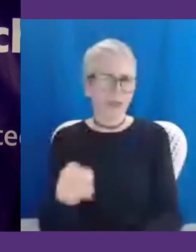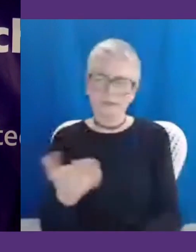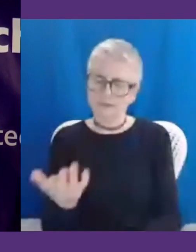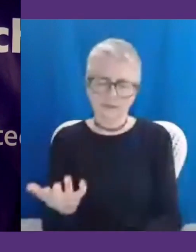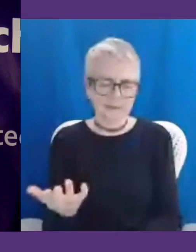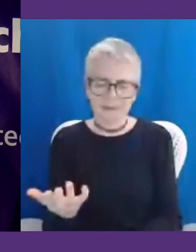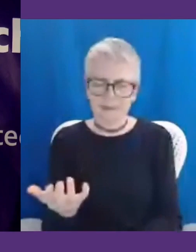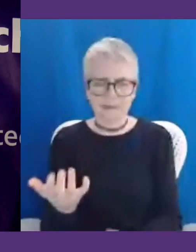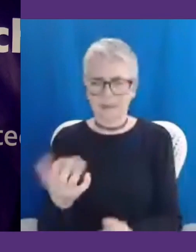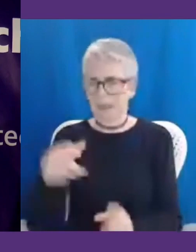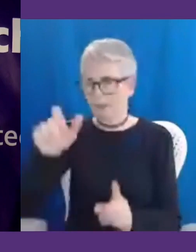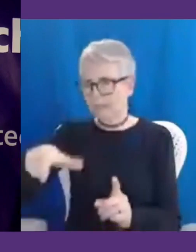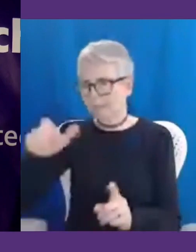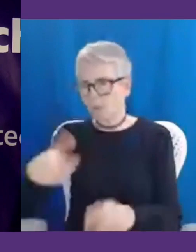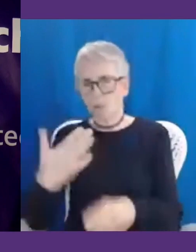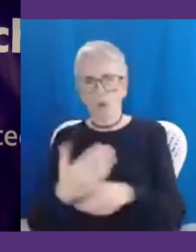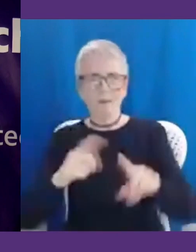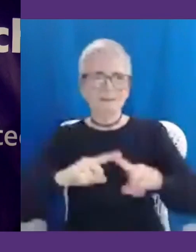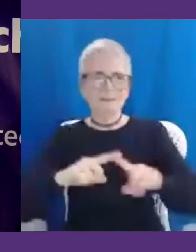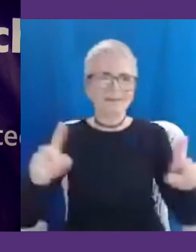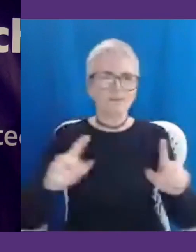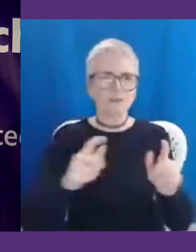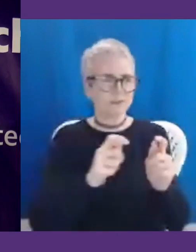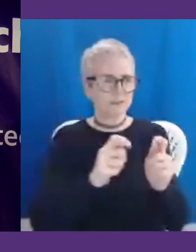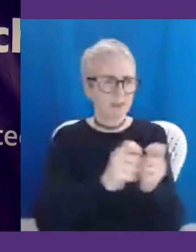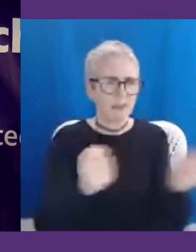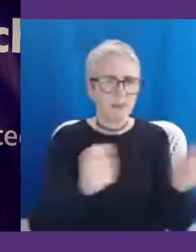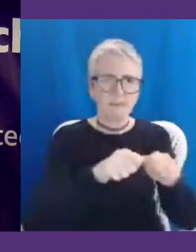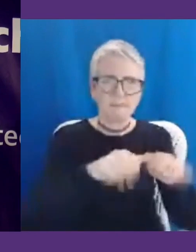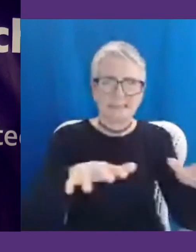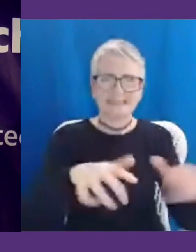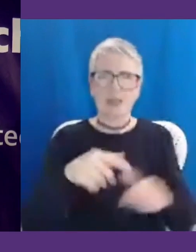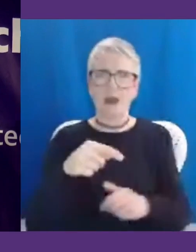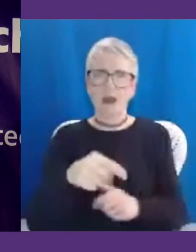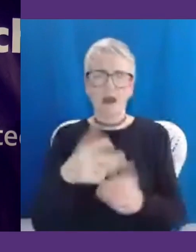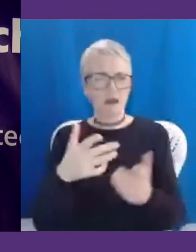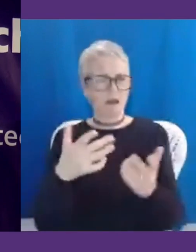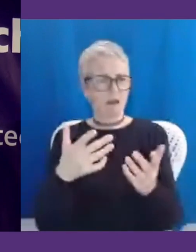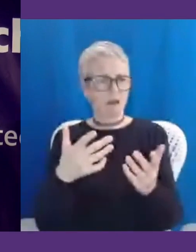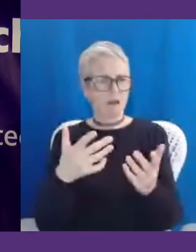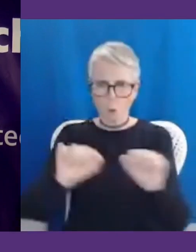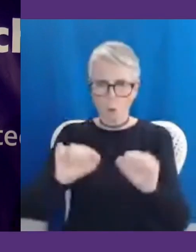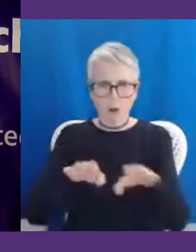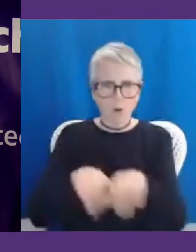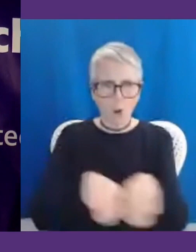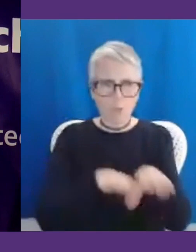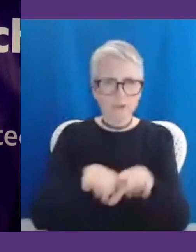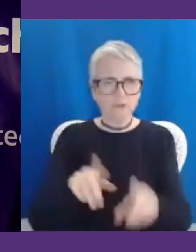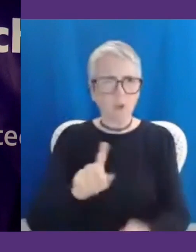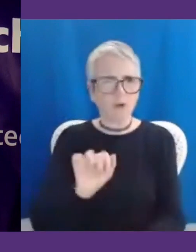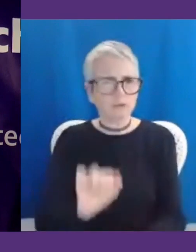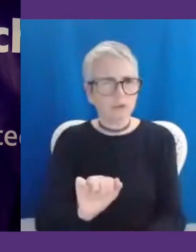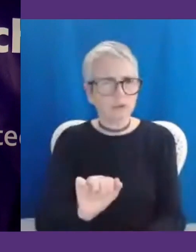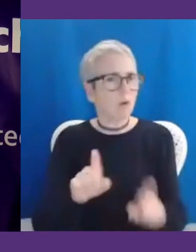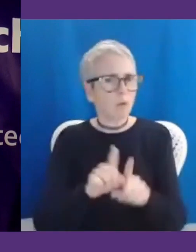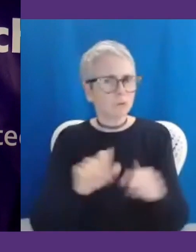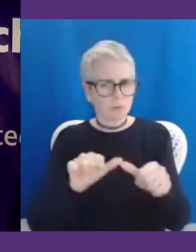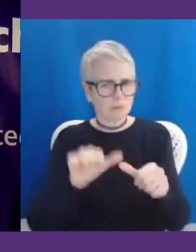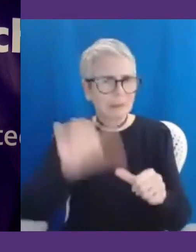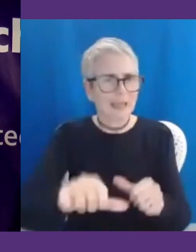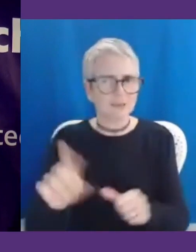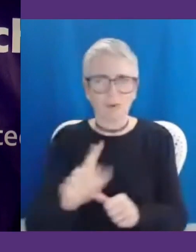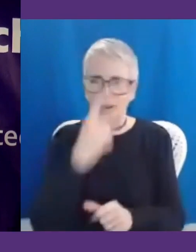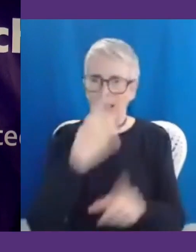settings that relate to the media to try and see what the common ground is, and also look at some of the next steps and ways forward that we can be working